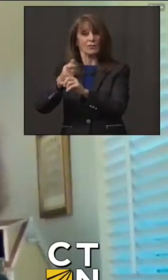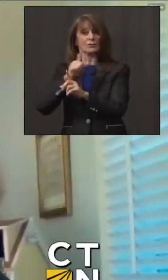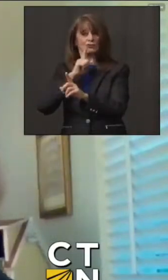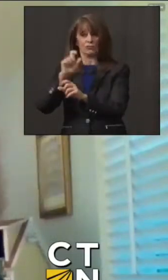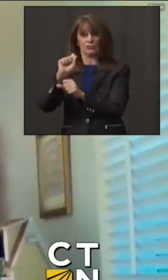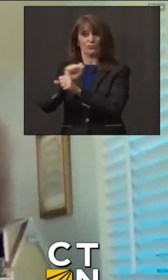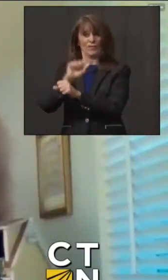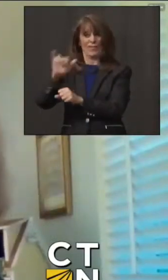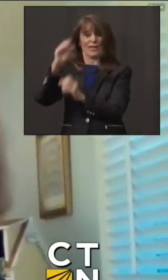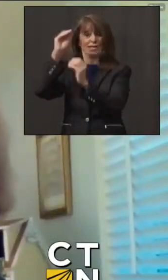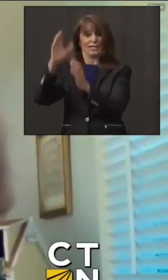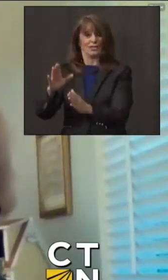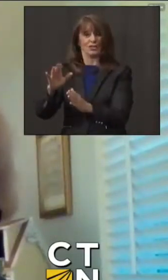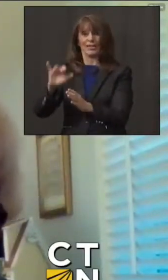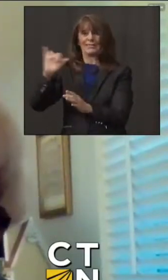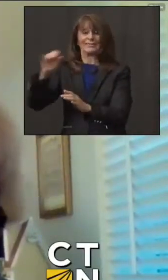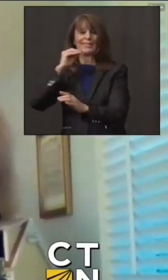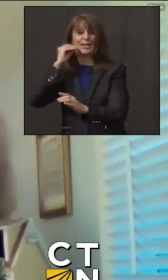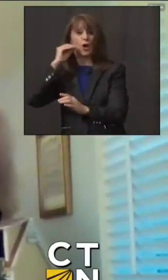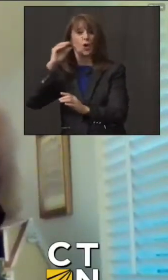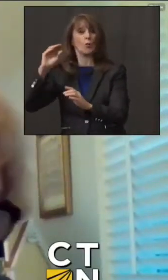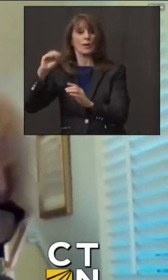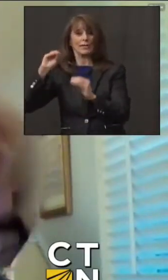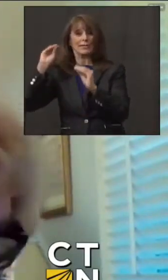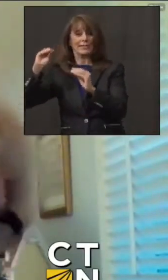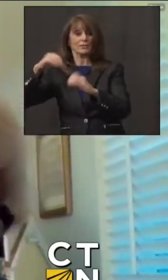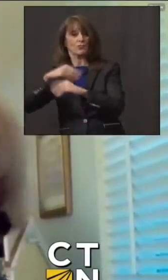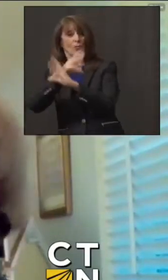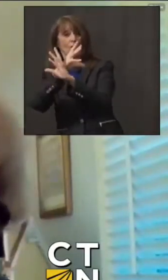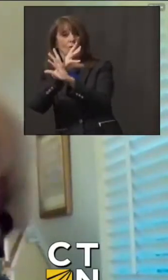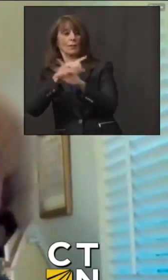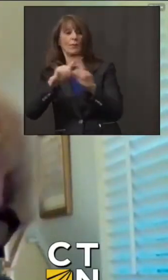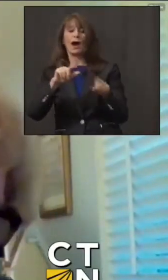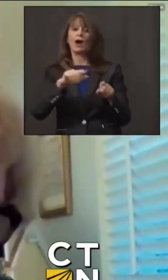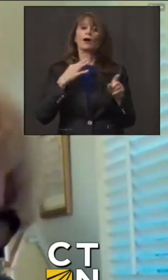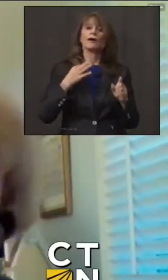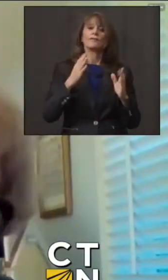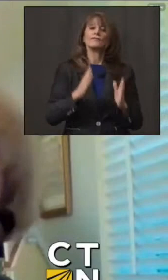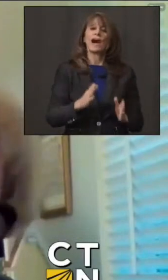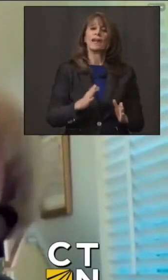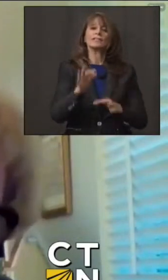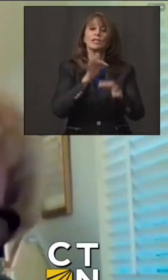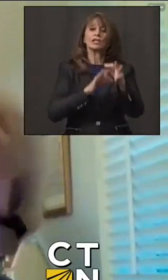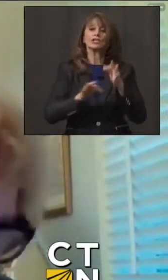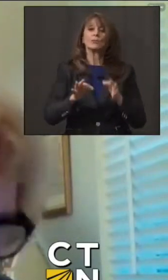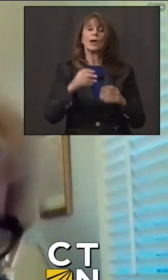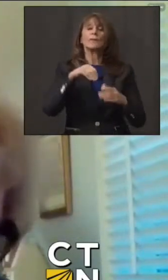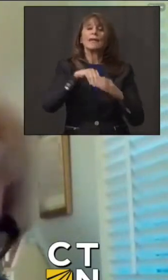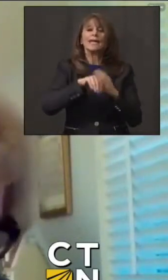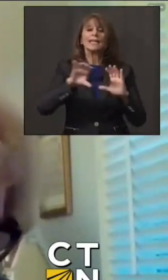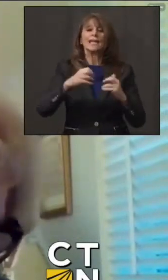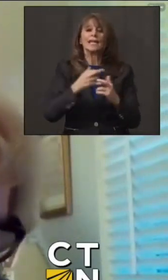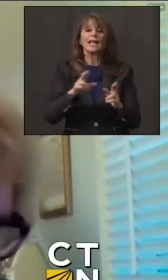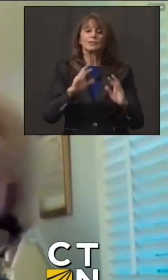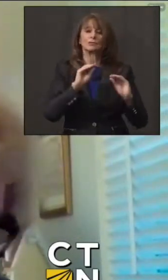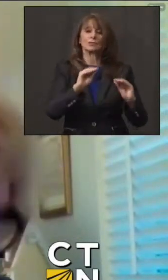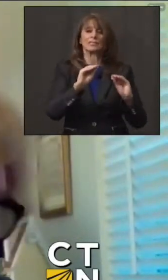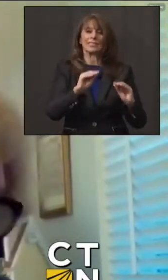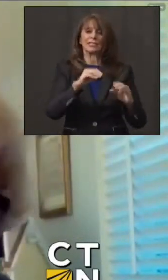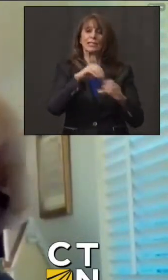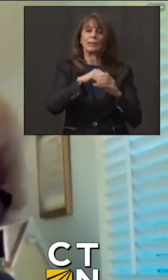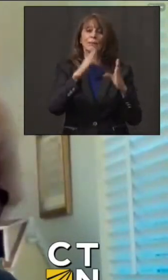teacher can teach remotely, and another volunteer substitute can come in and teach in